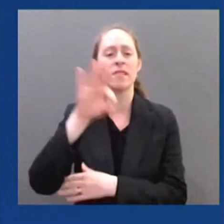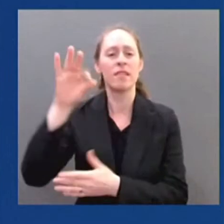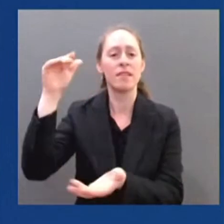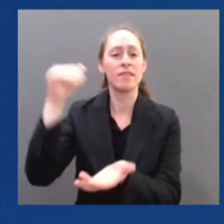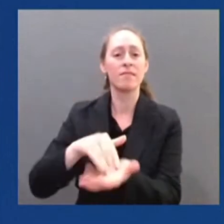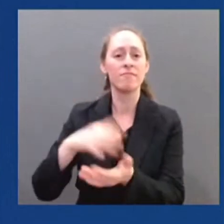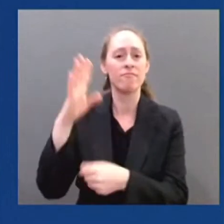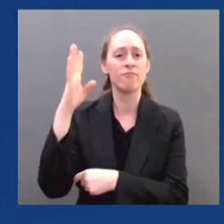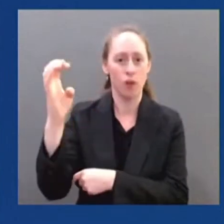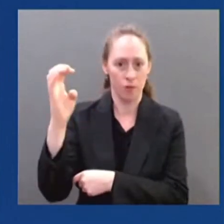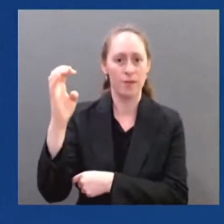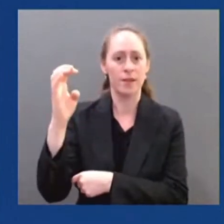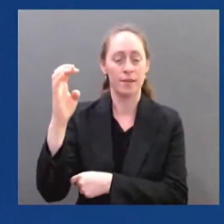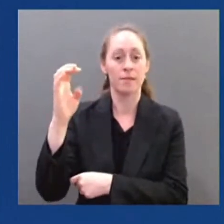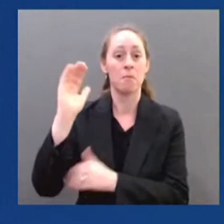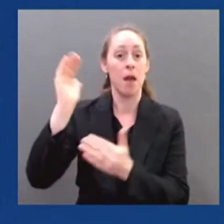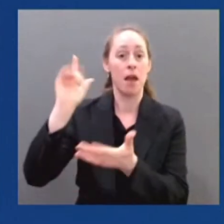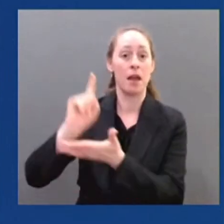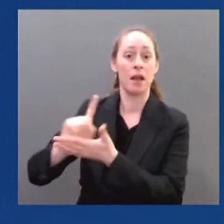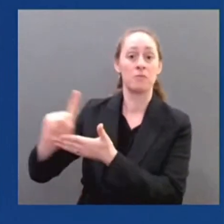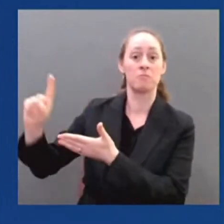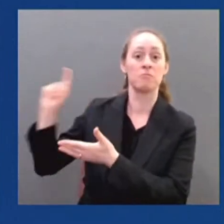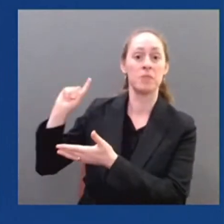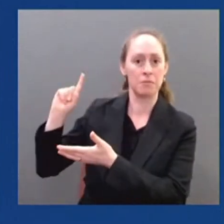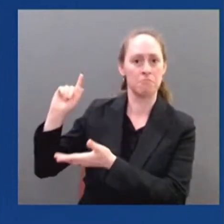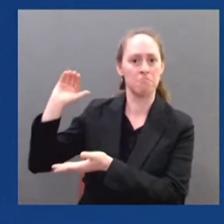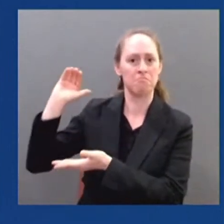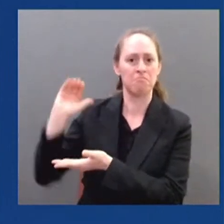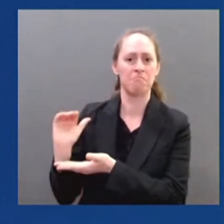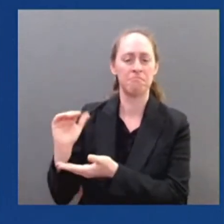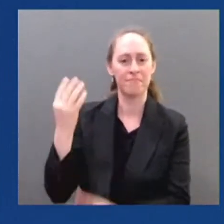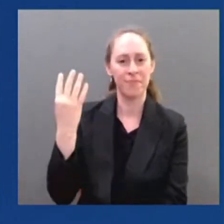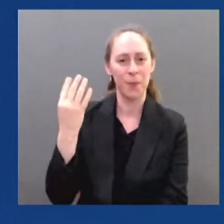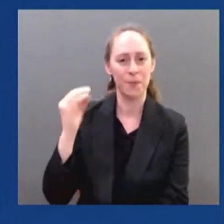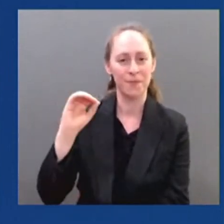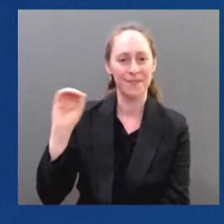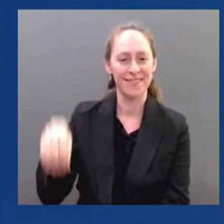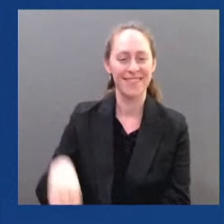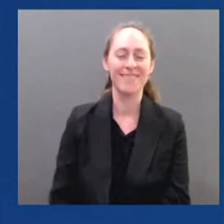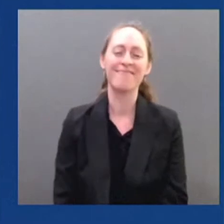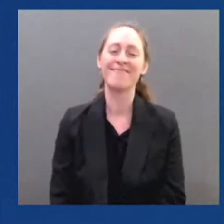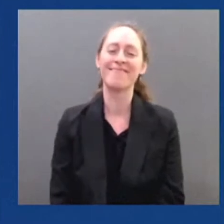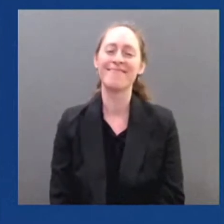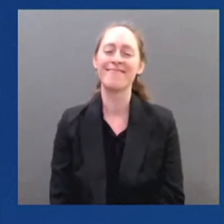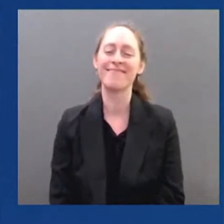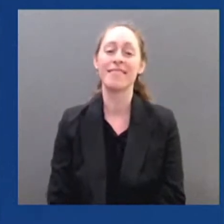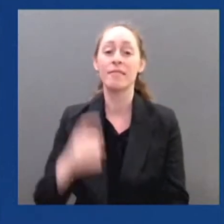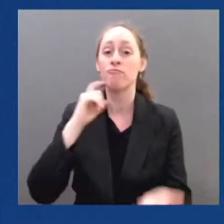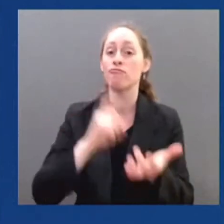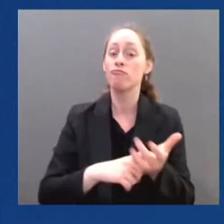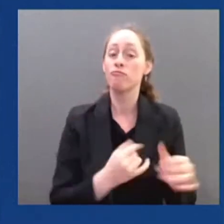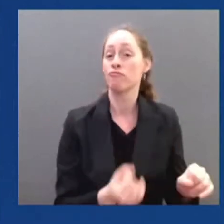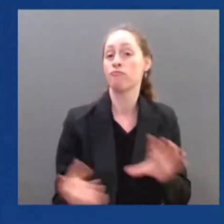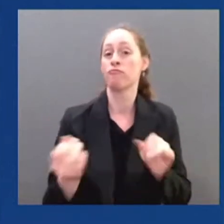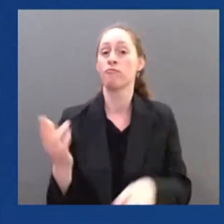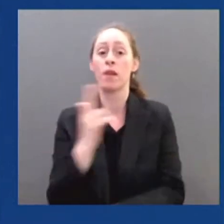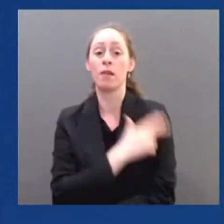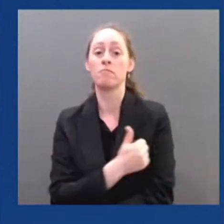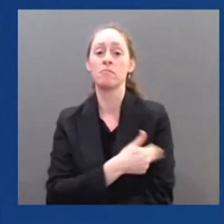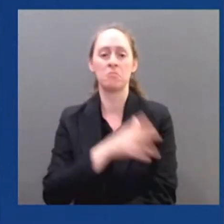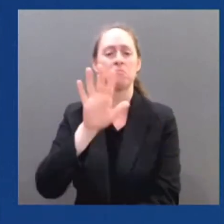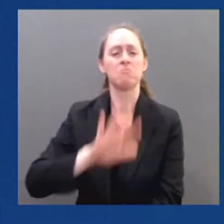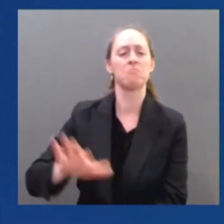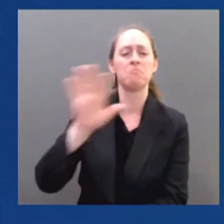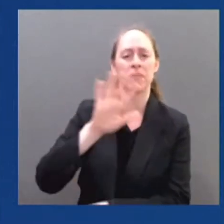week. The 7-day average of hospital admissions is about 4,400 cases per day, which is an increase of about 2% over the